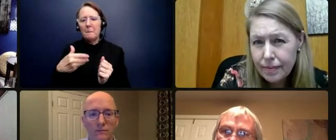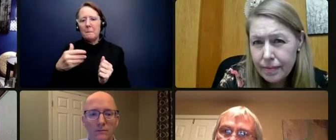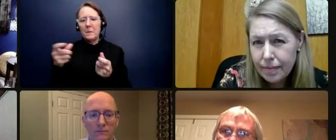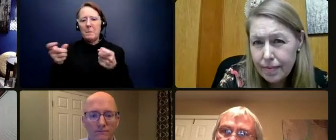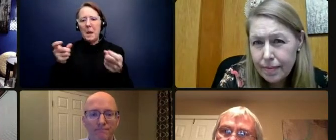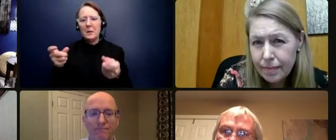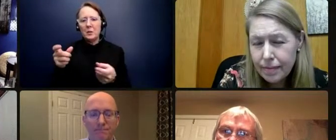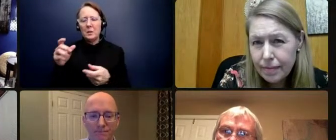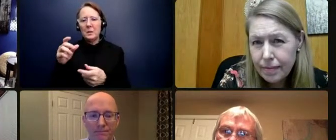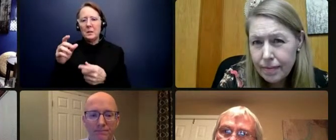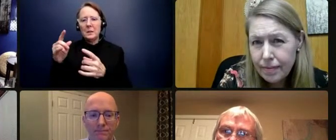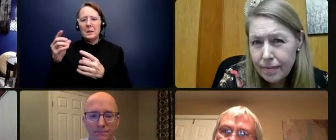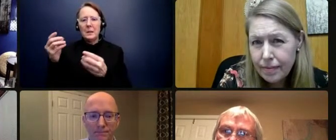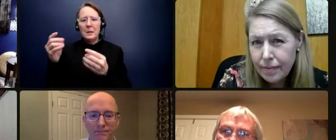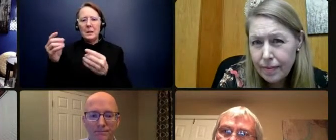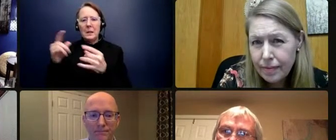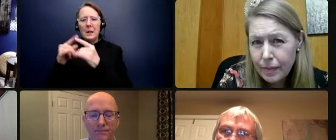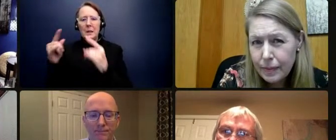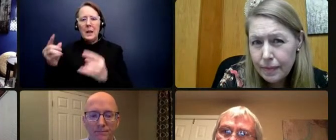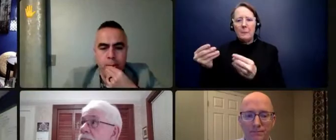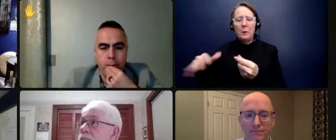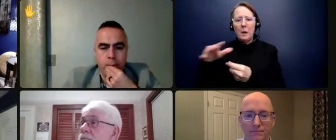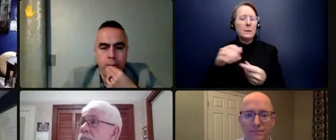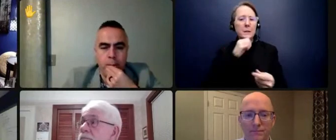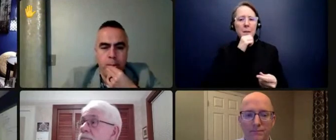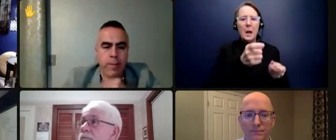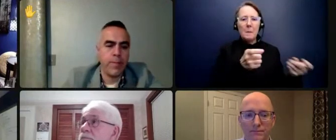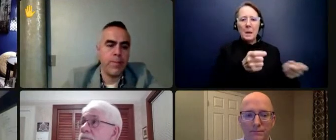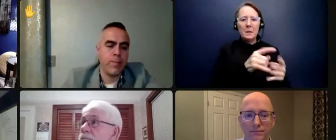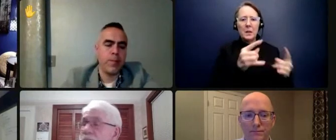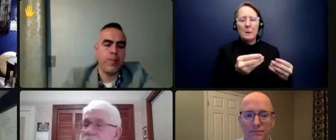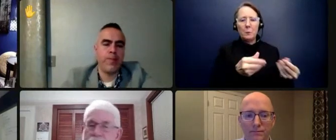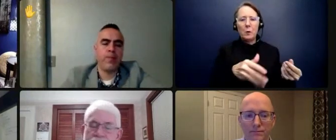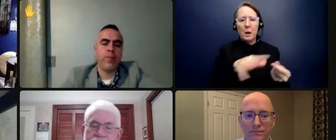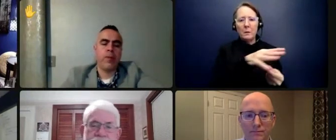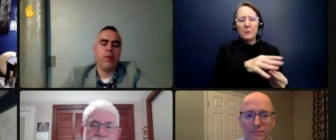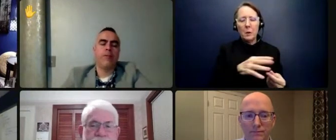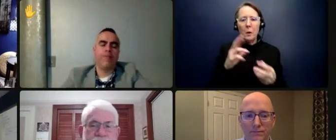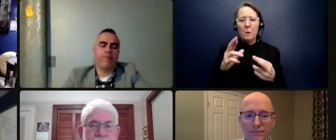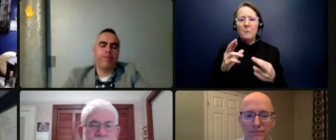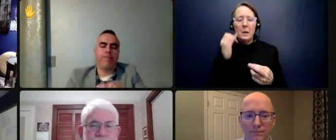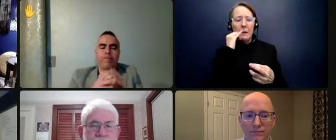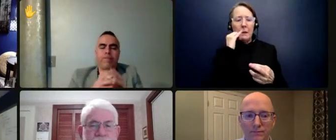managed campgrounds, it's with the unmanaged campgrounds, and I would hope that putting in a managed campground there would alleviate the problems